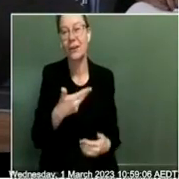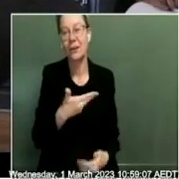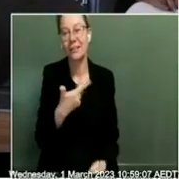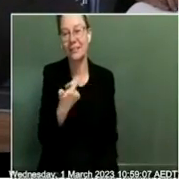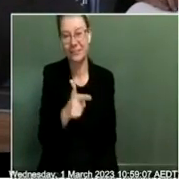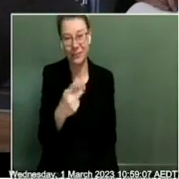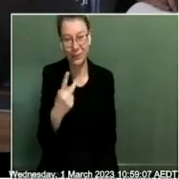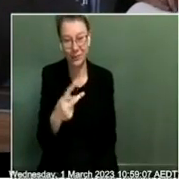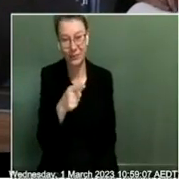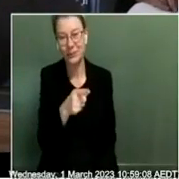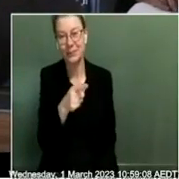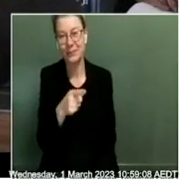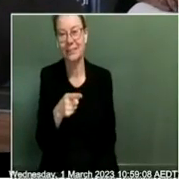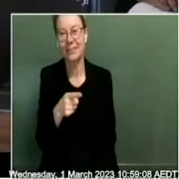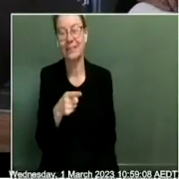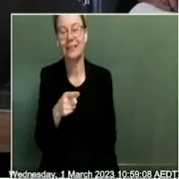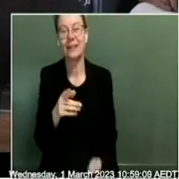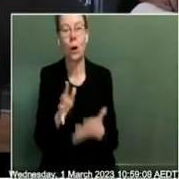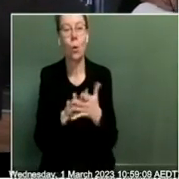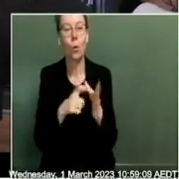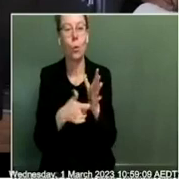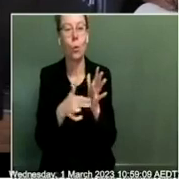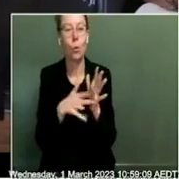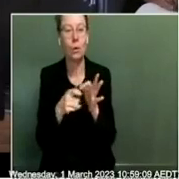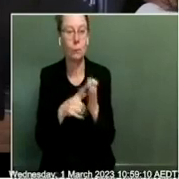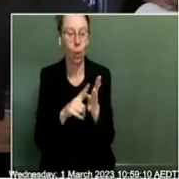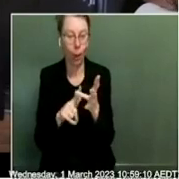and we were living with